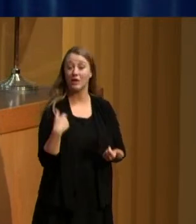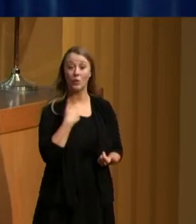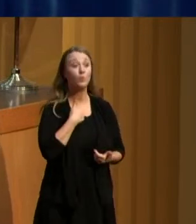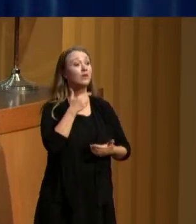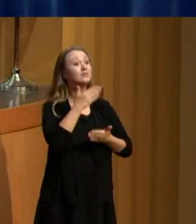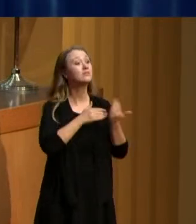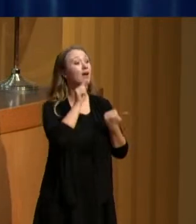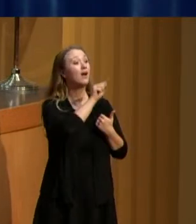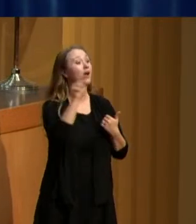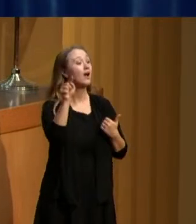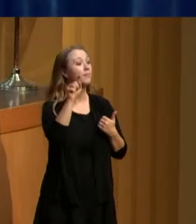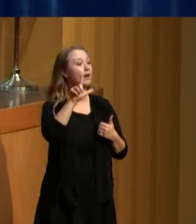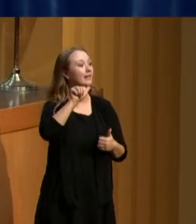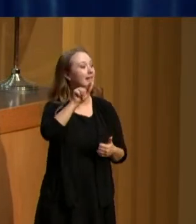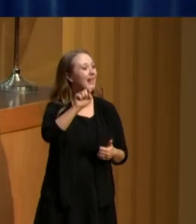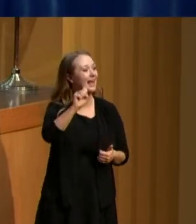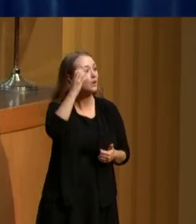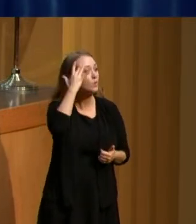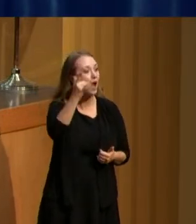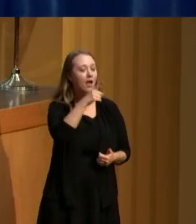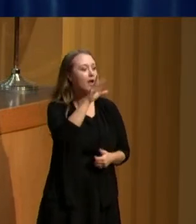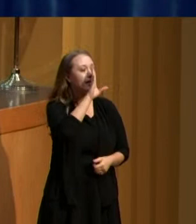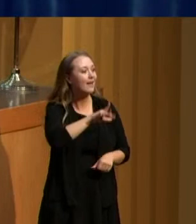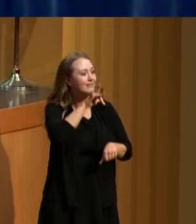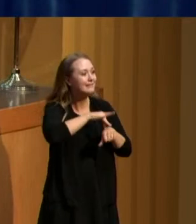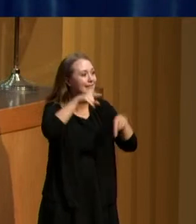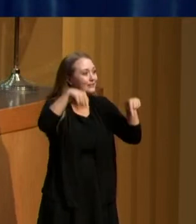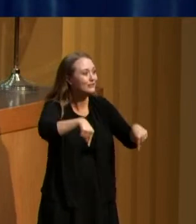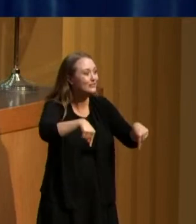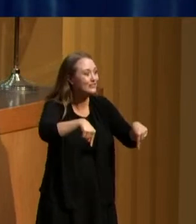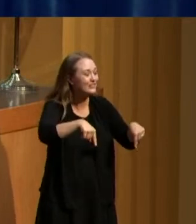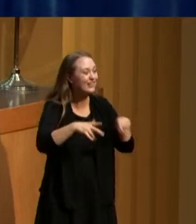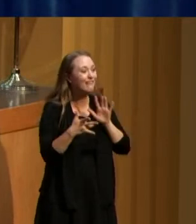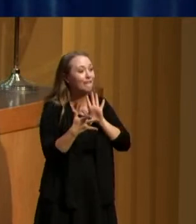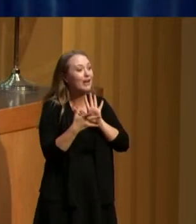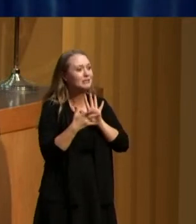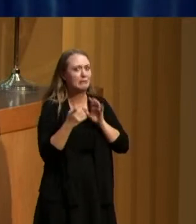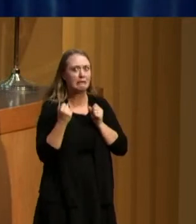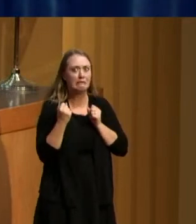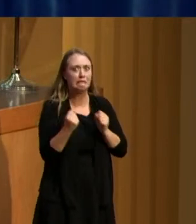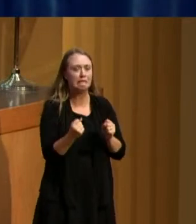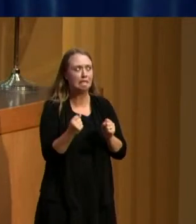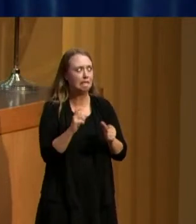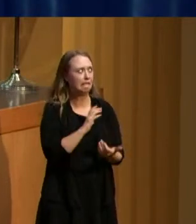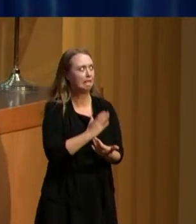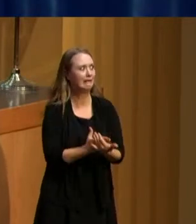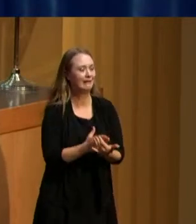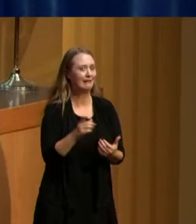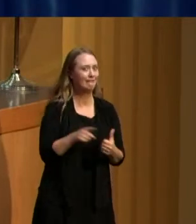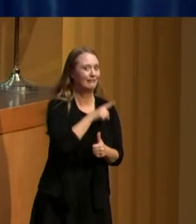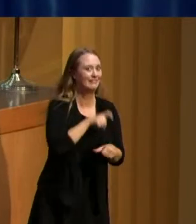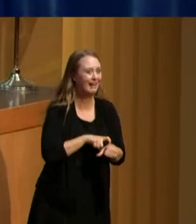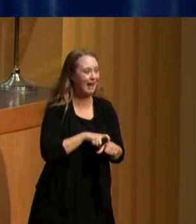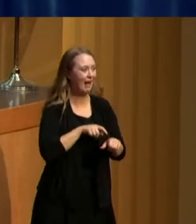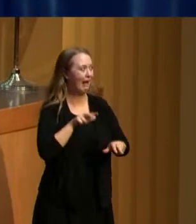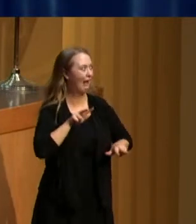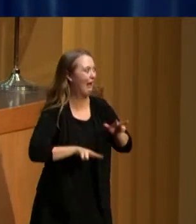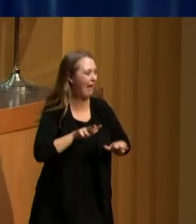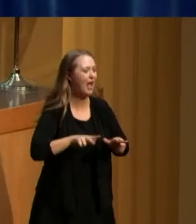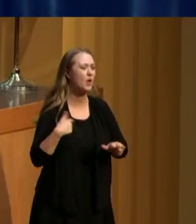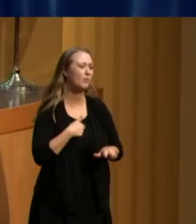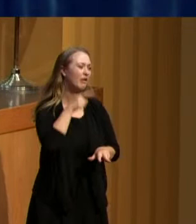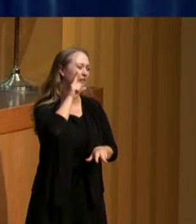because they've never been in bullpit. You have freshmen that are trying to drive here, and we take for granted that, hey, well, you know where